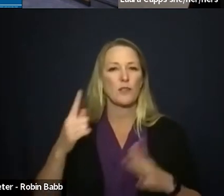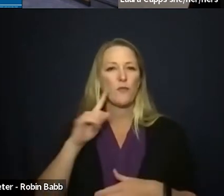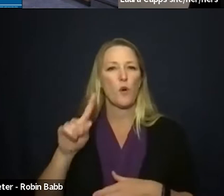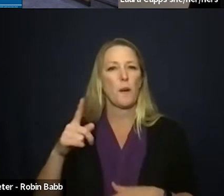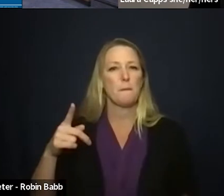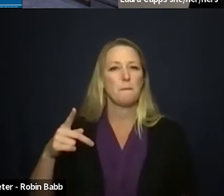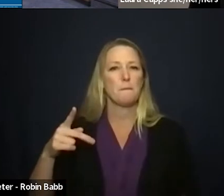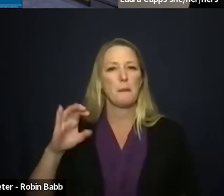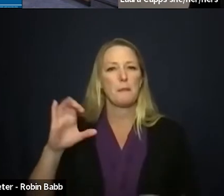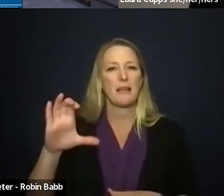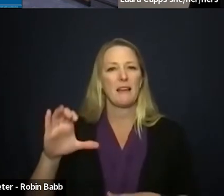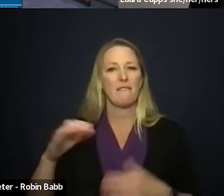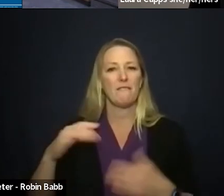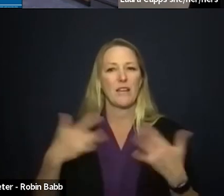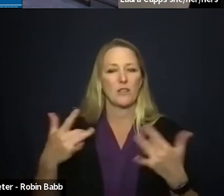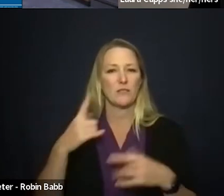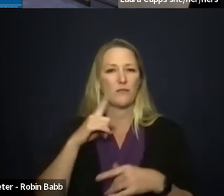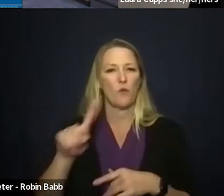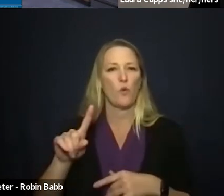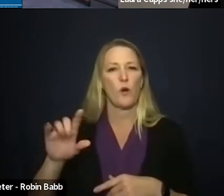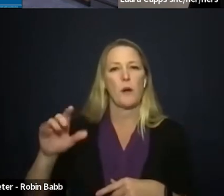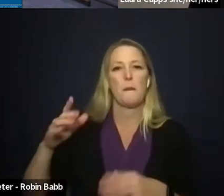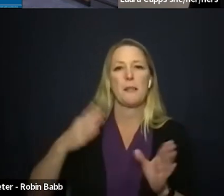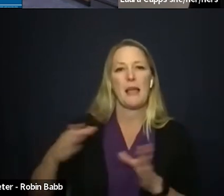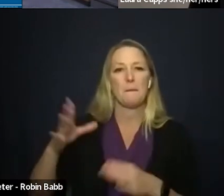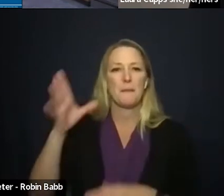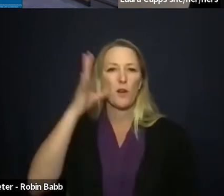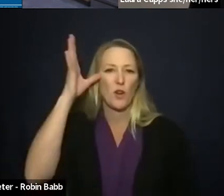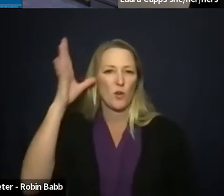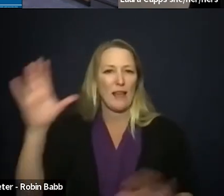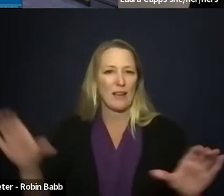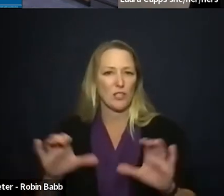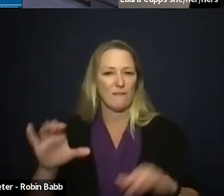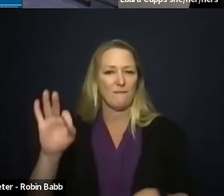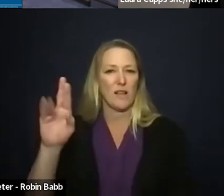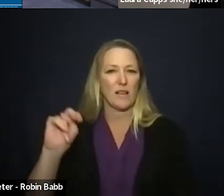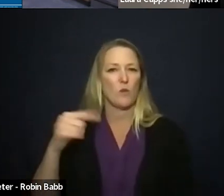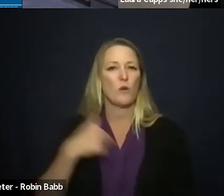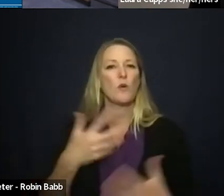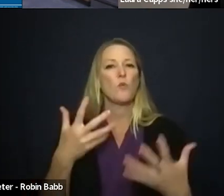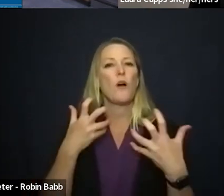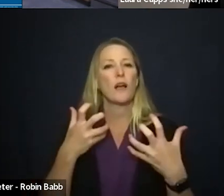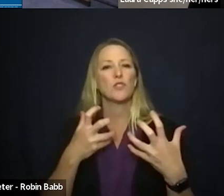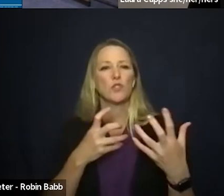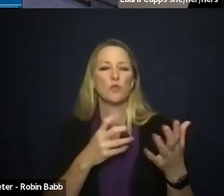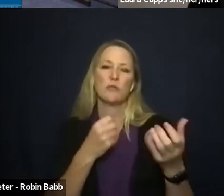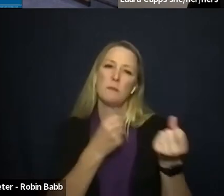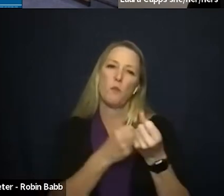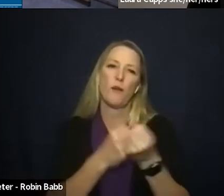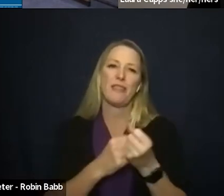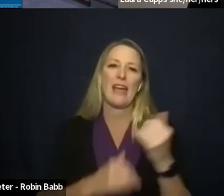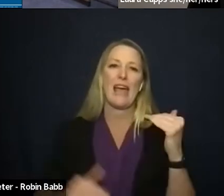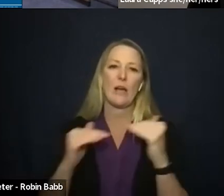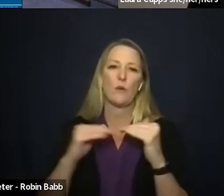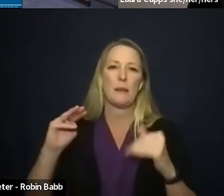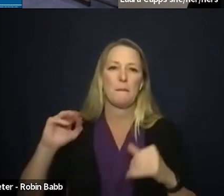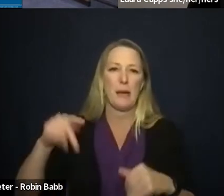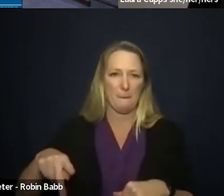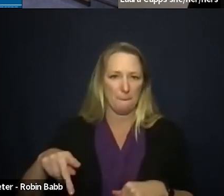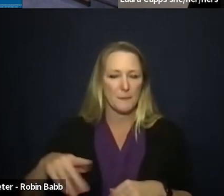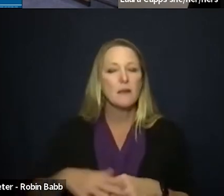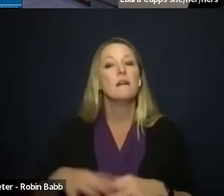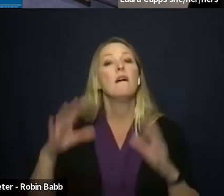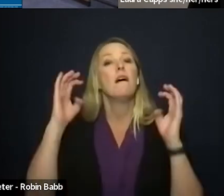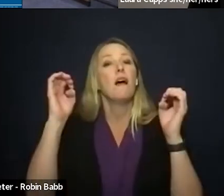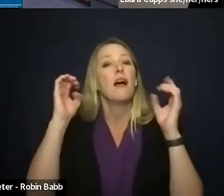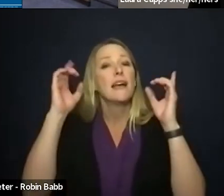action fund the action fund is here tonight to show our support for the equity map submitted by cause and the future leaders of america education